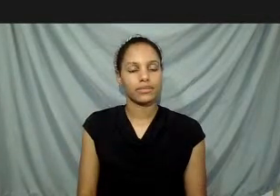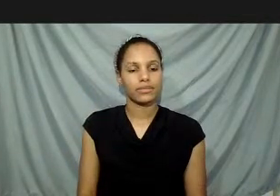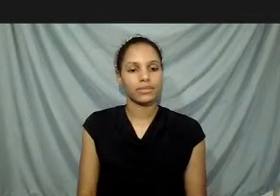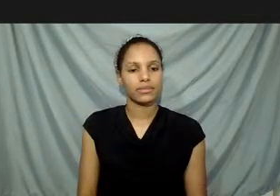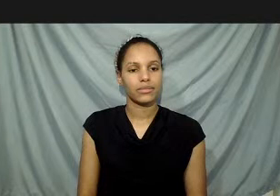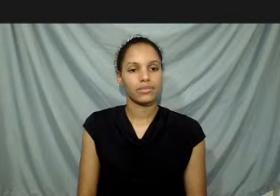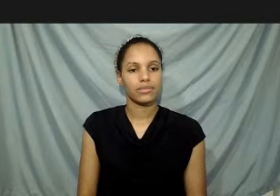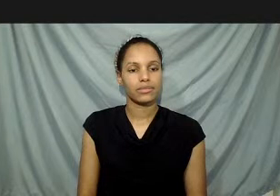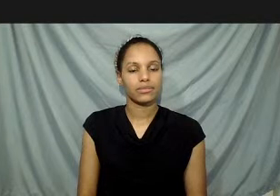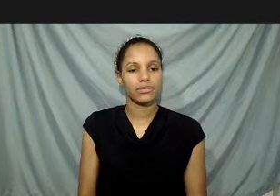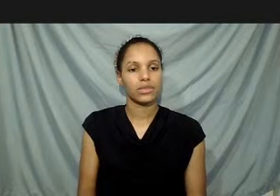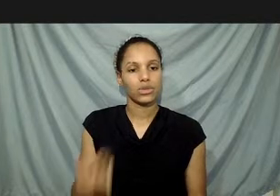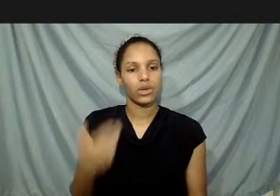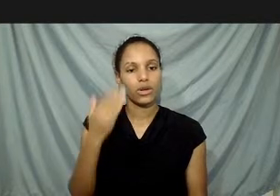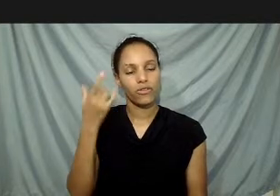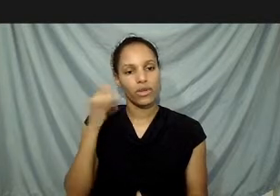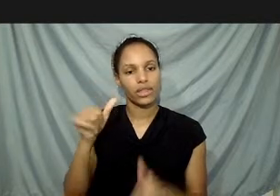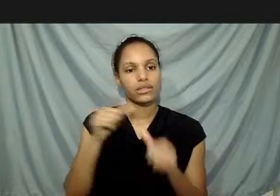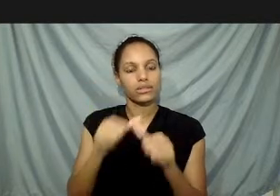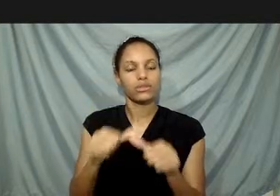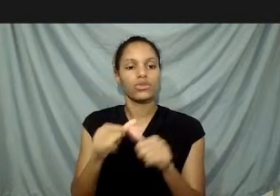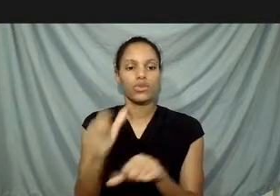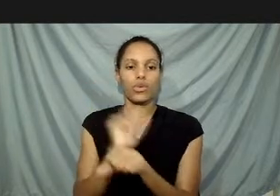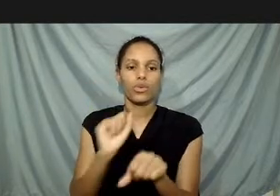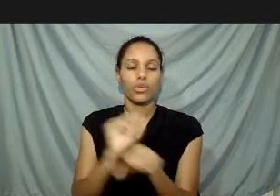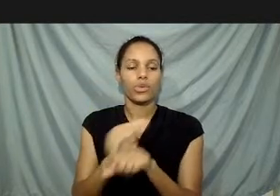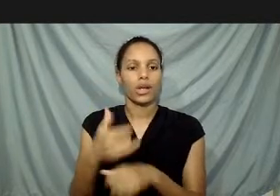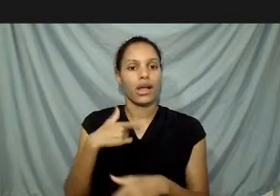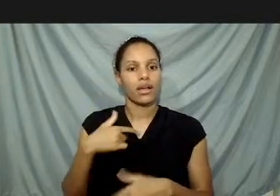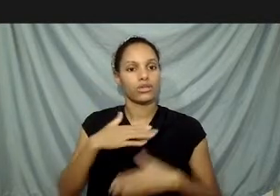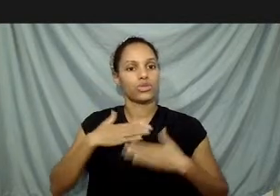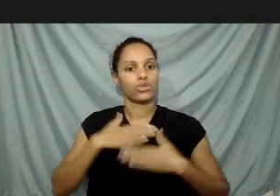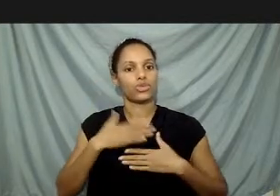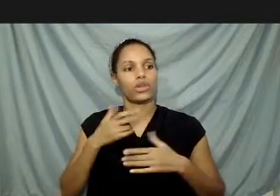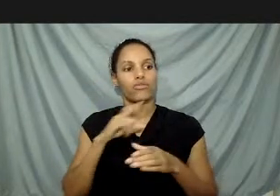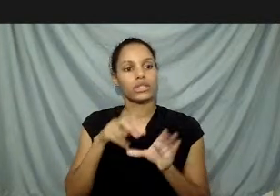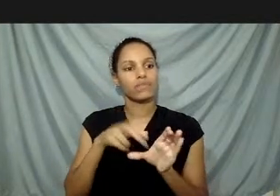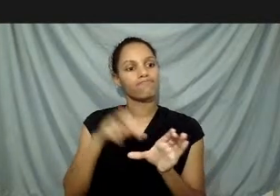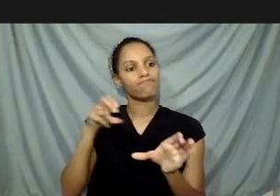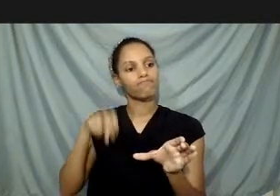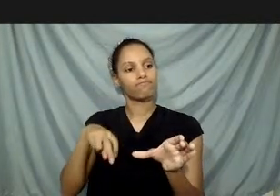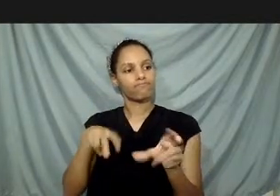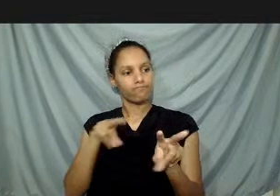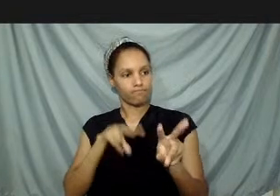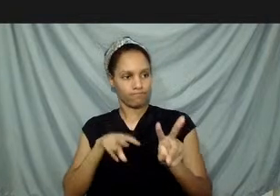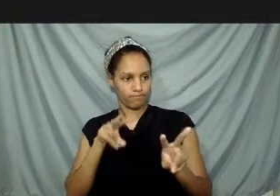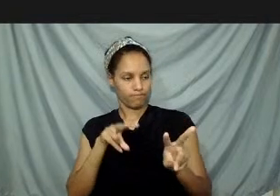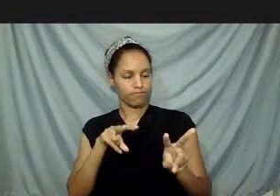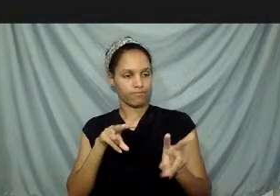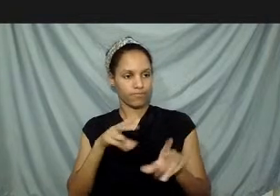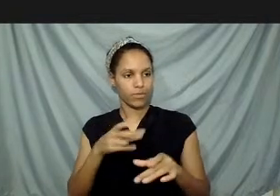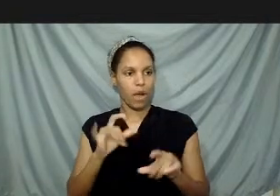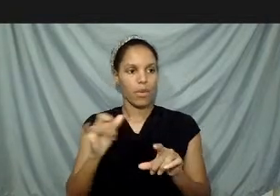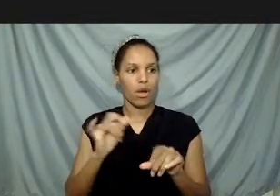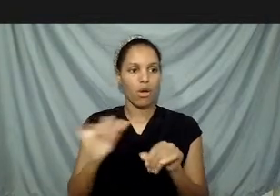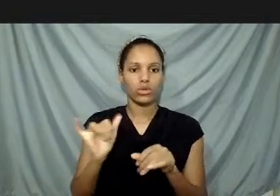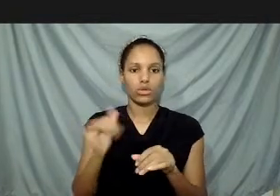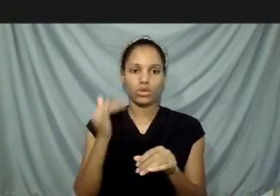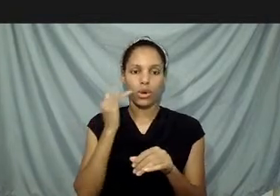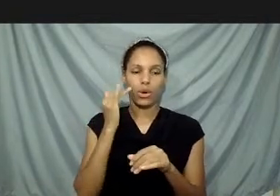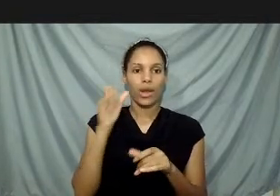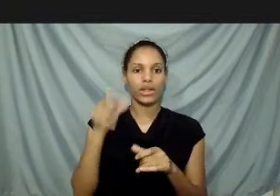this continuum of work. I enjoy stepping back and making a way for the young. I also know that I have to listen